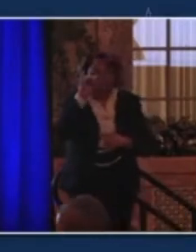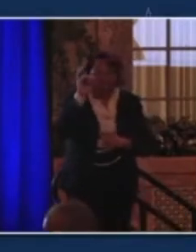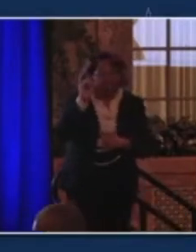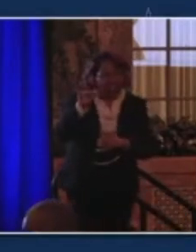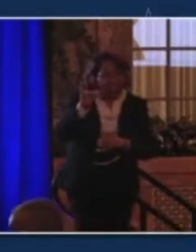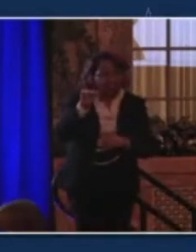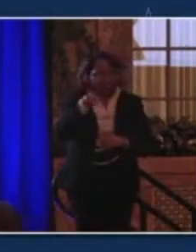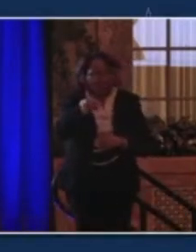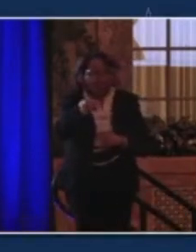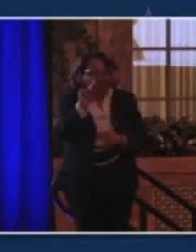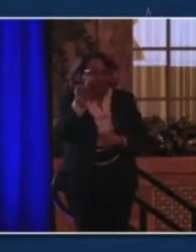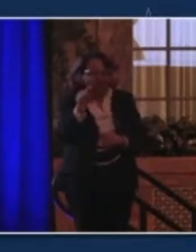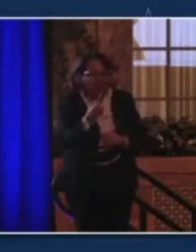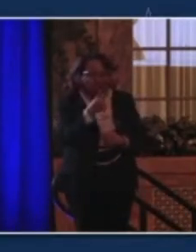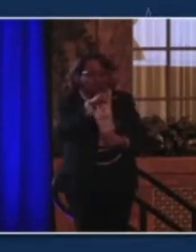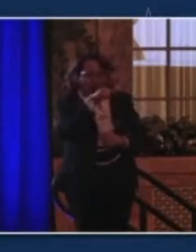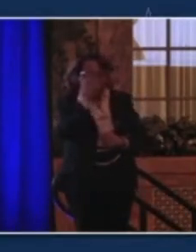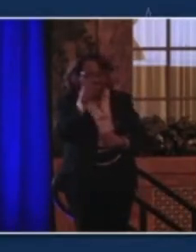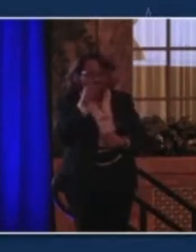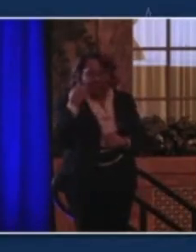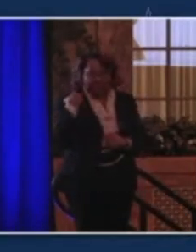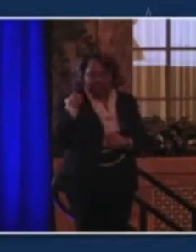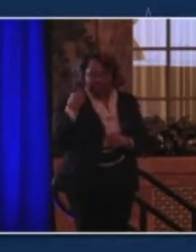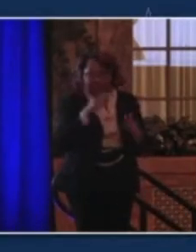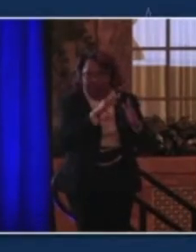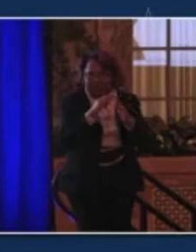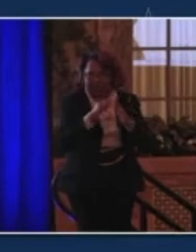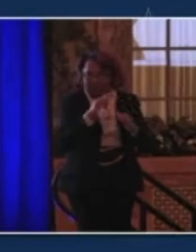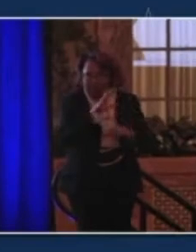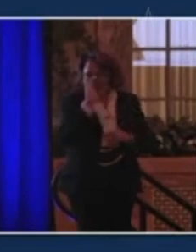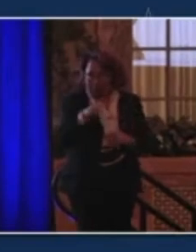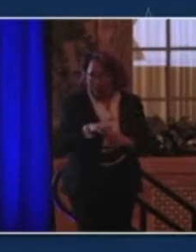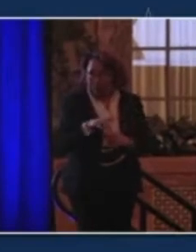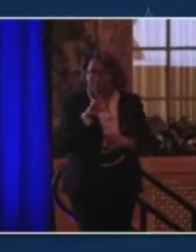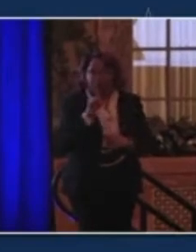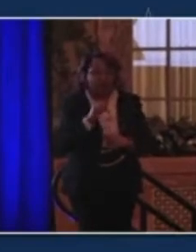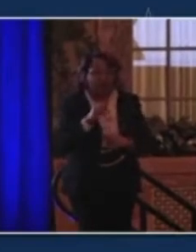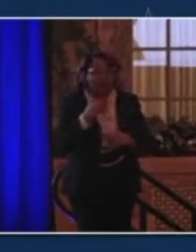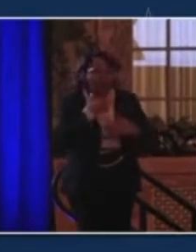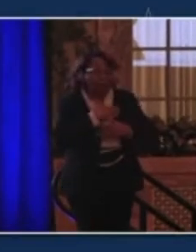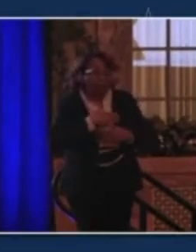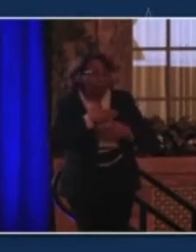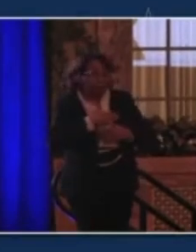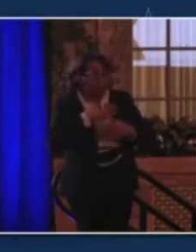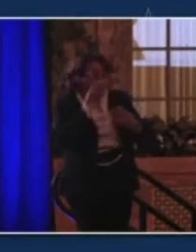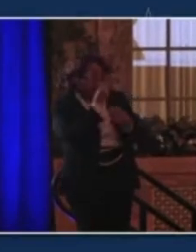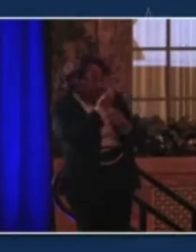Black mayor of the city of Chicago. And so I am pleased to announce